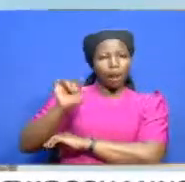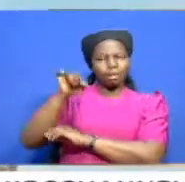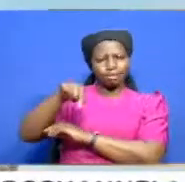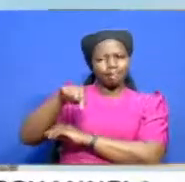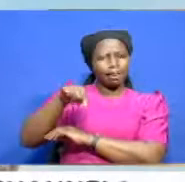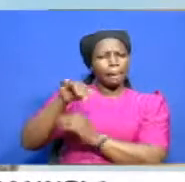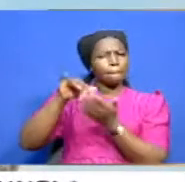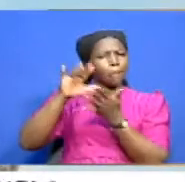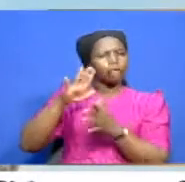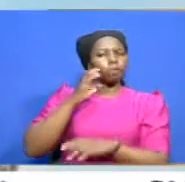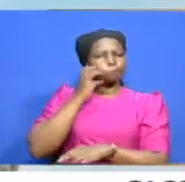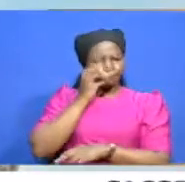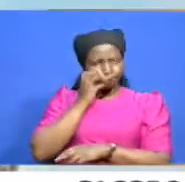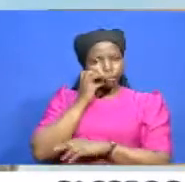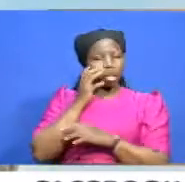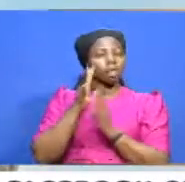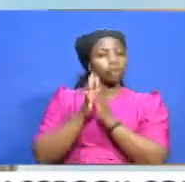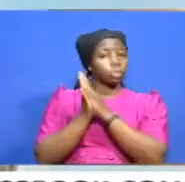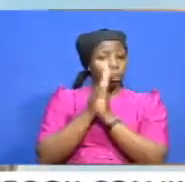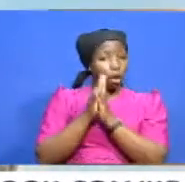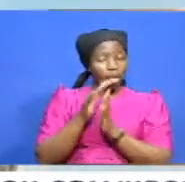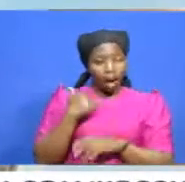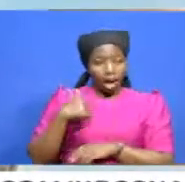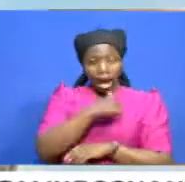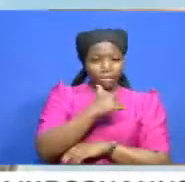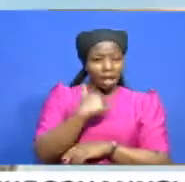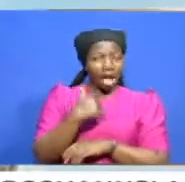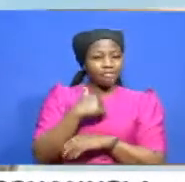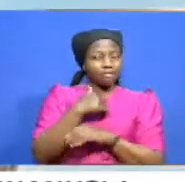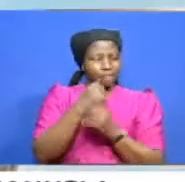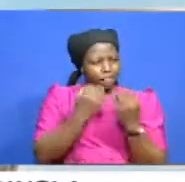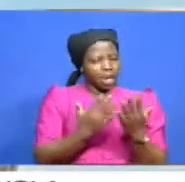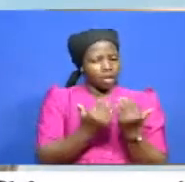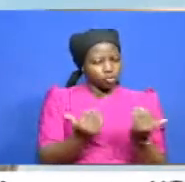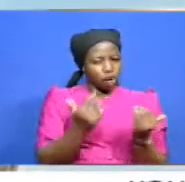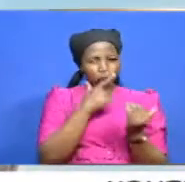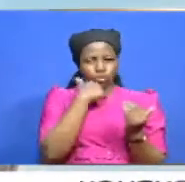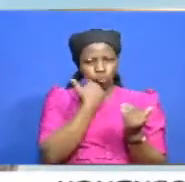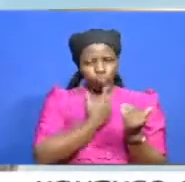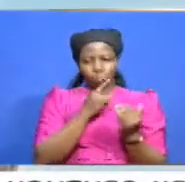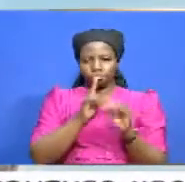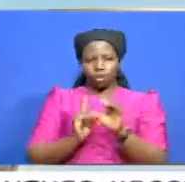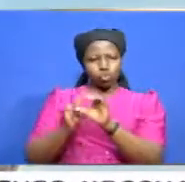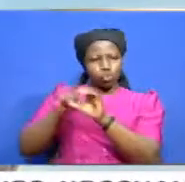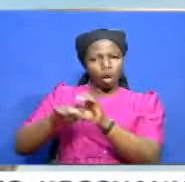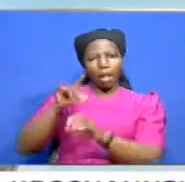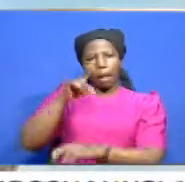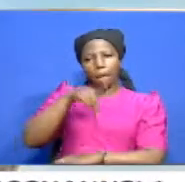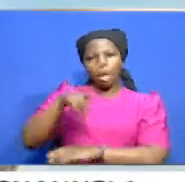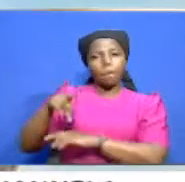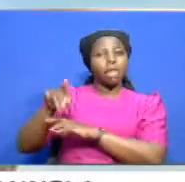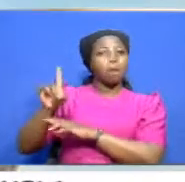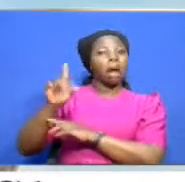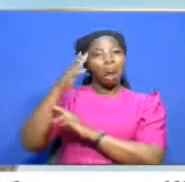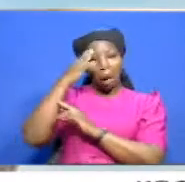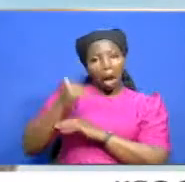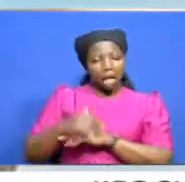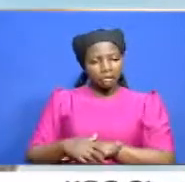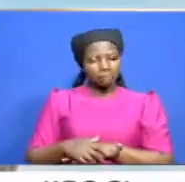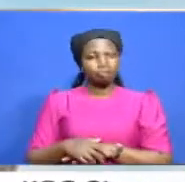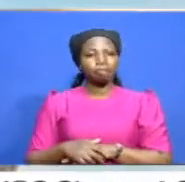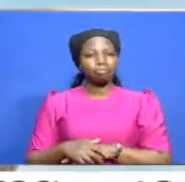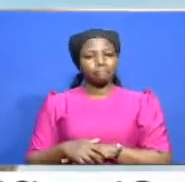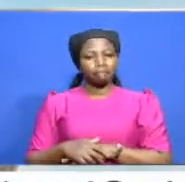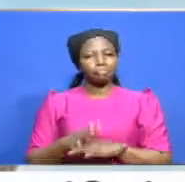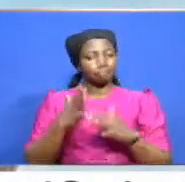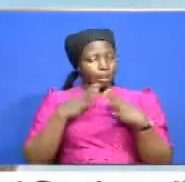most sad bit of it, that we will be having many of them who are going to join PP1, because those